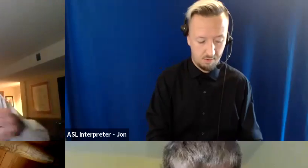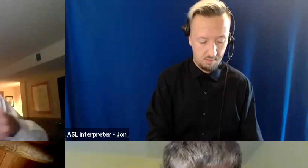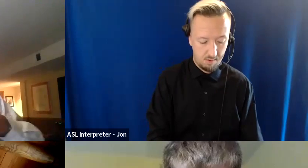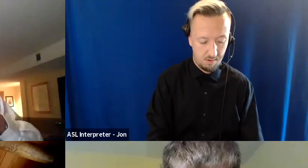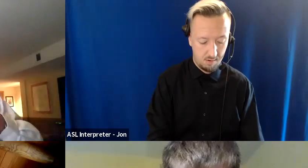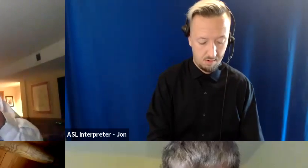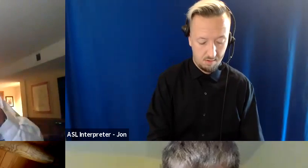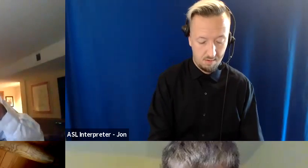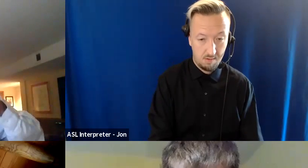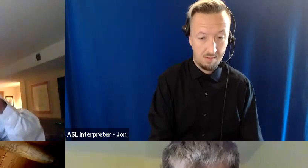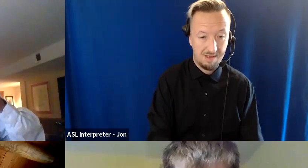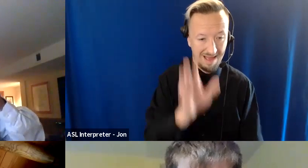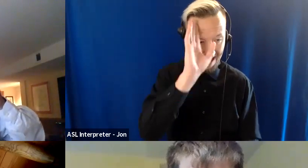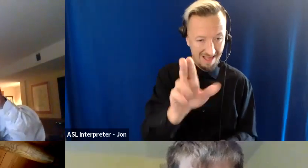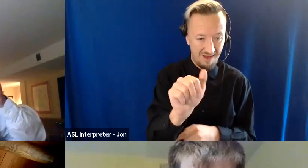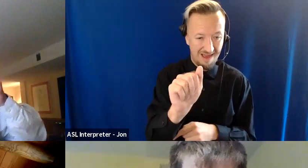Morning, Andrew.